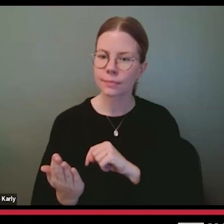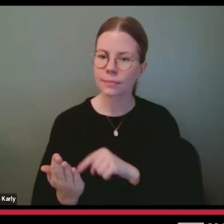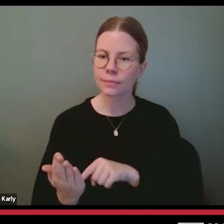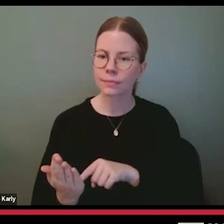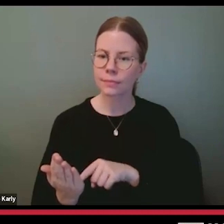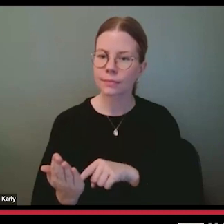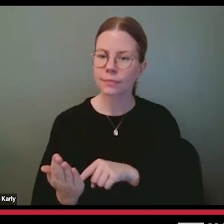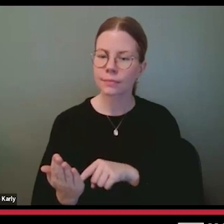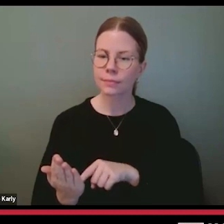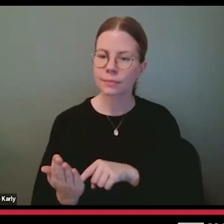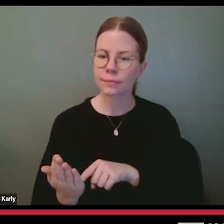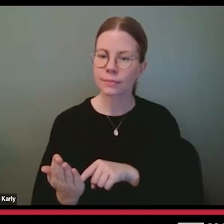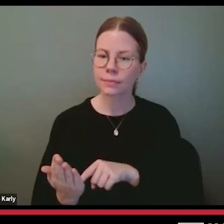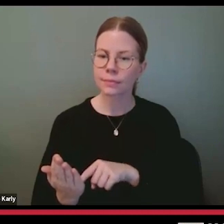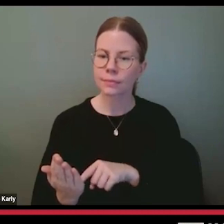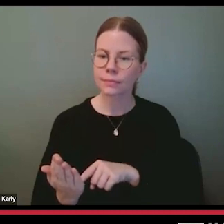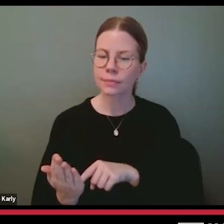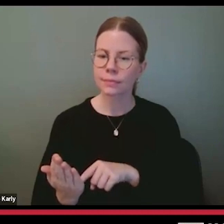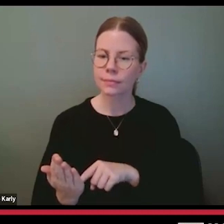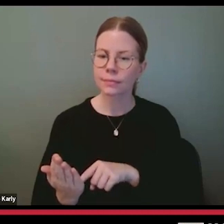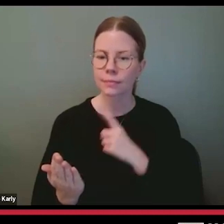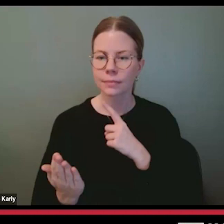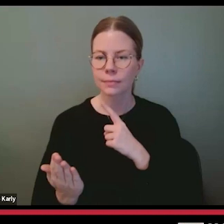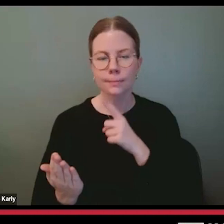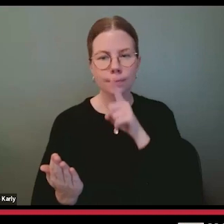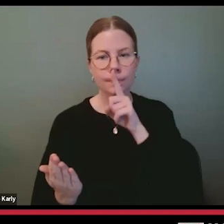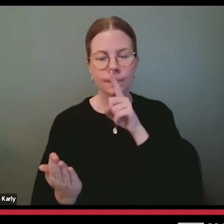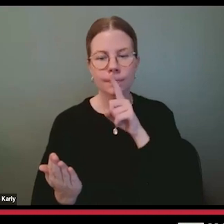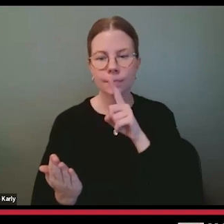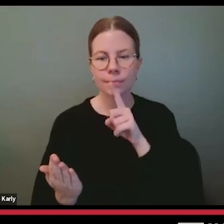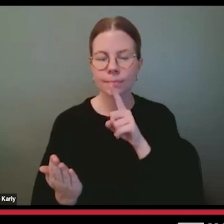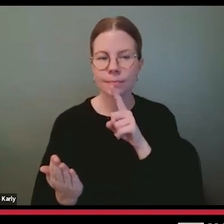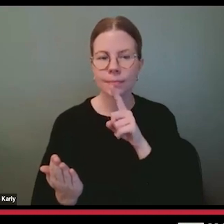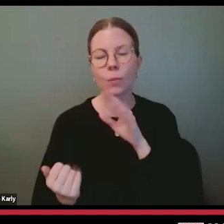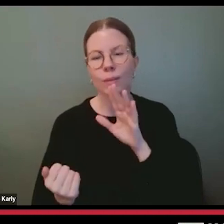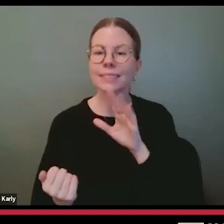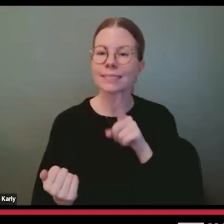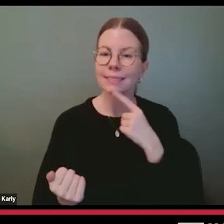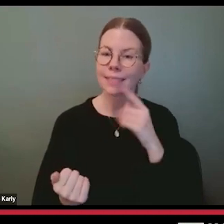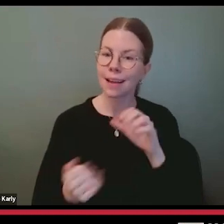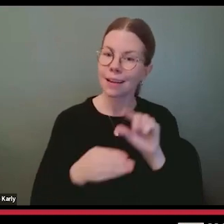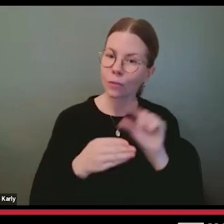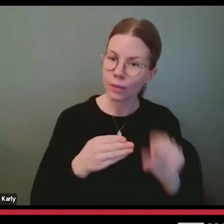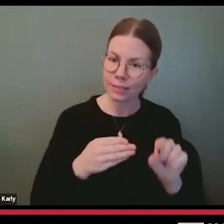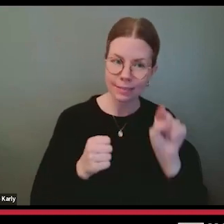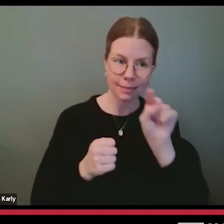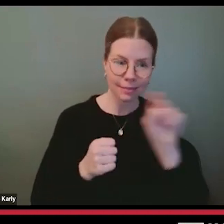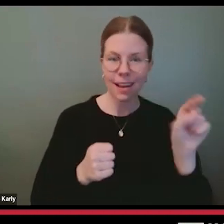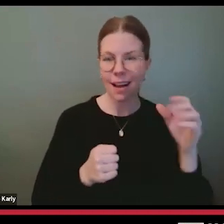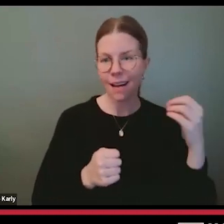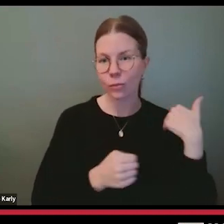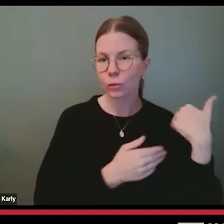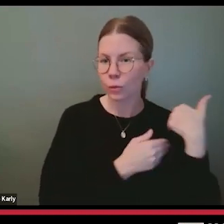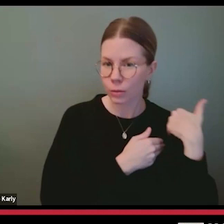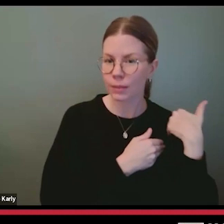health surveillance, but it suggests that that it is a duty of governments, at least, to do public health surveillance, which